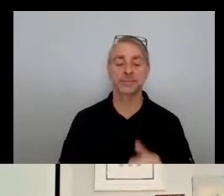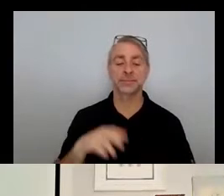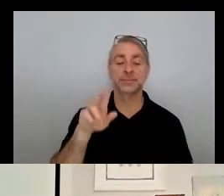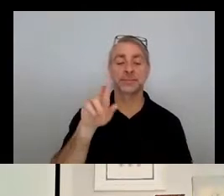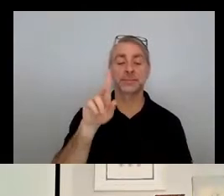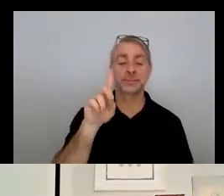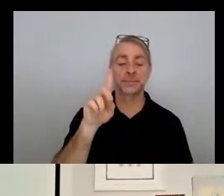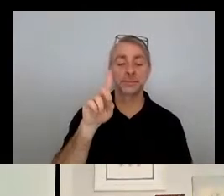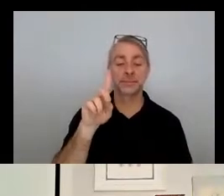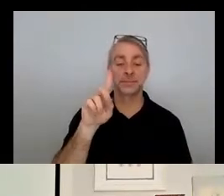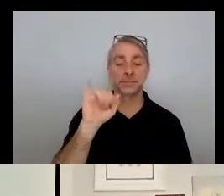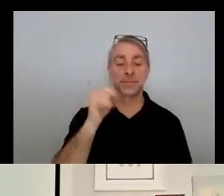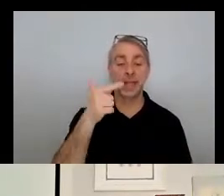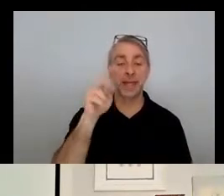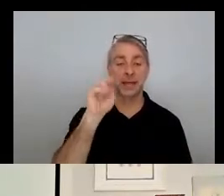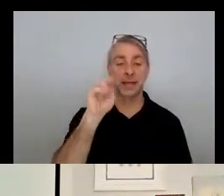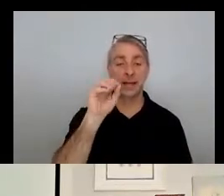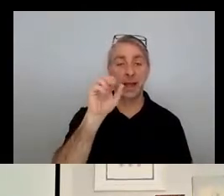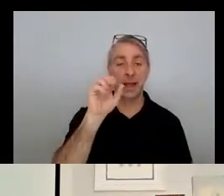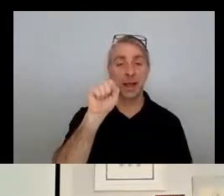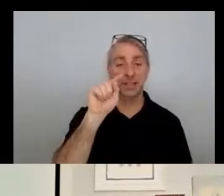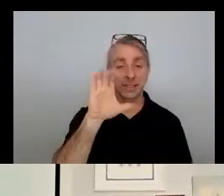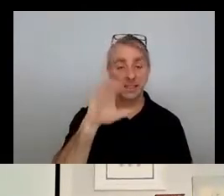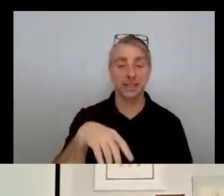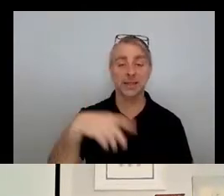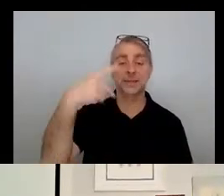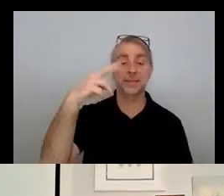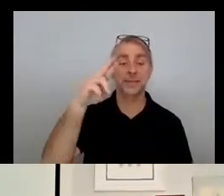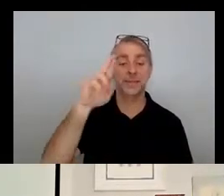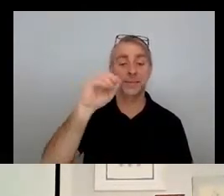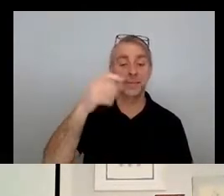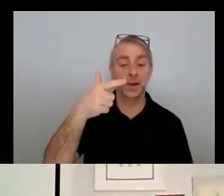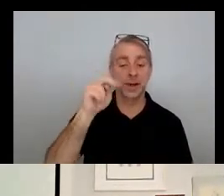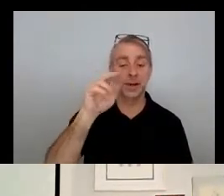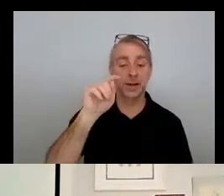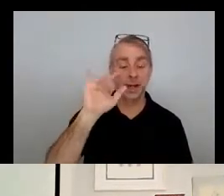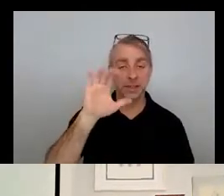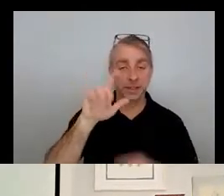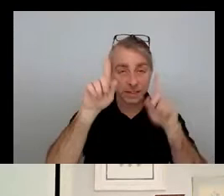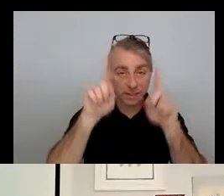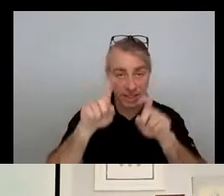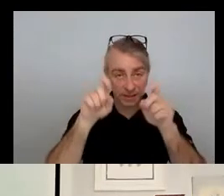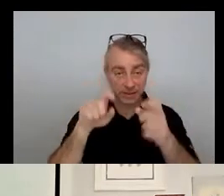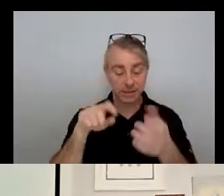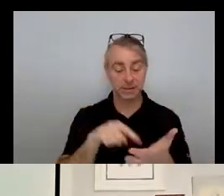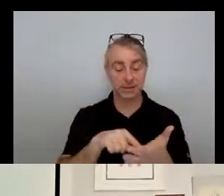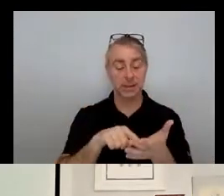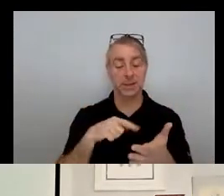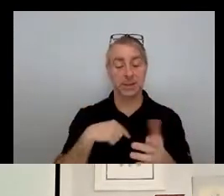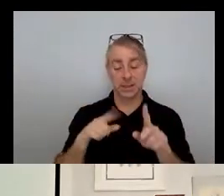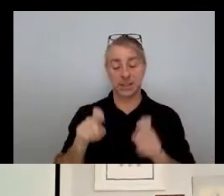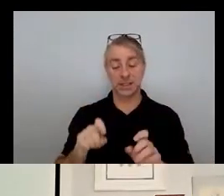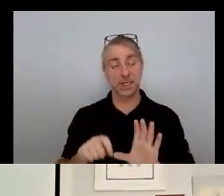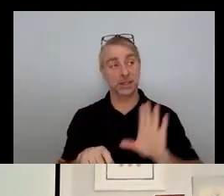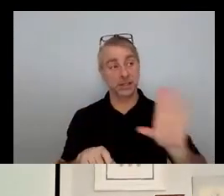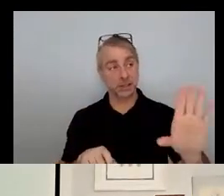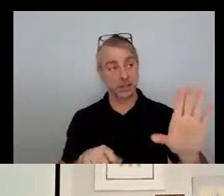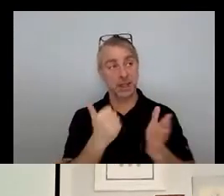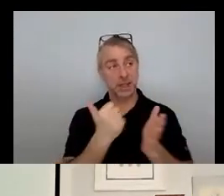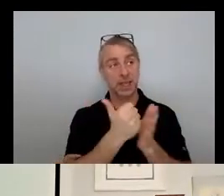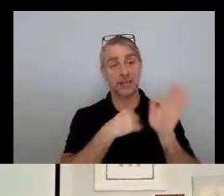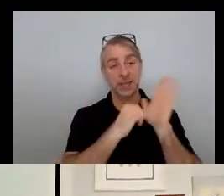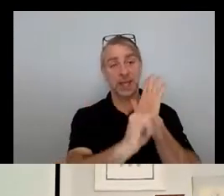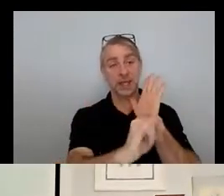or prognostic tests. How well does a given diagnostic instrument or test identify a condition or predict